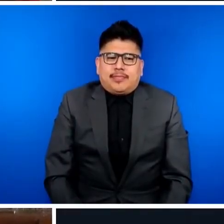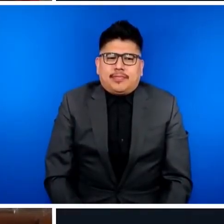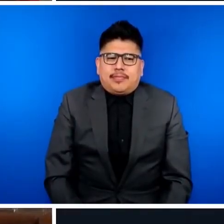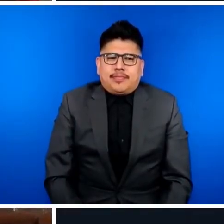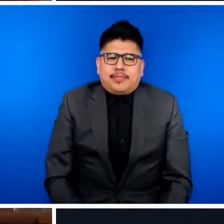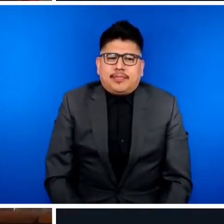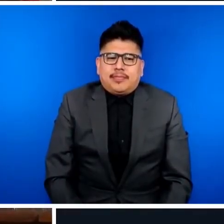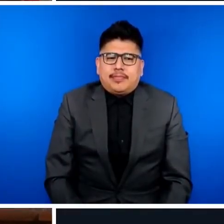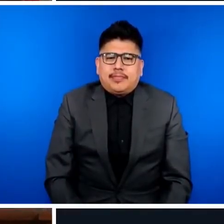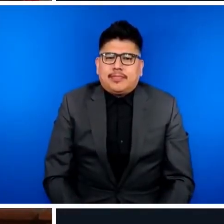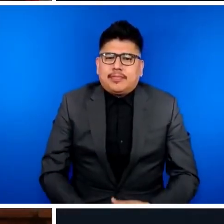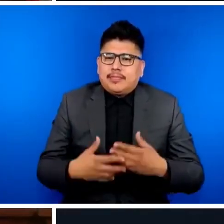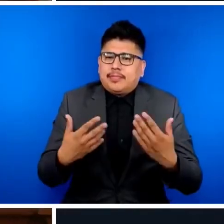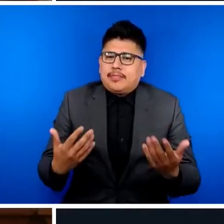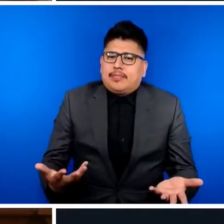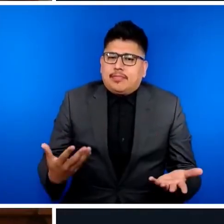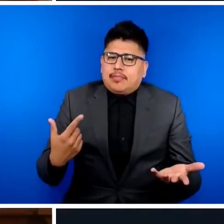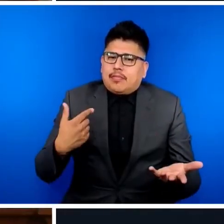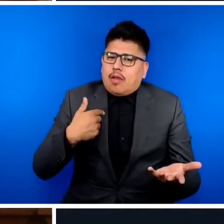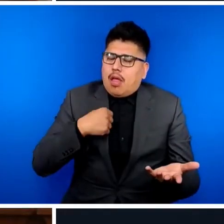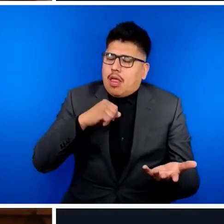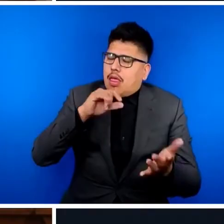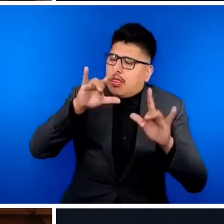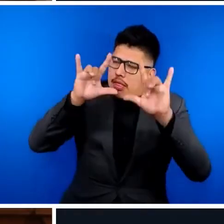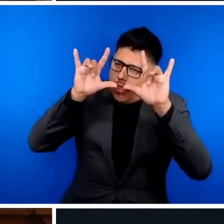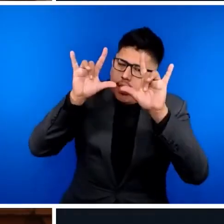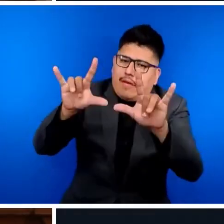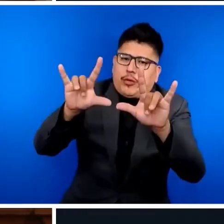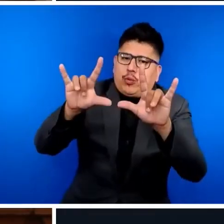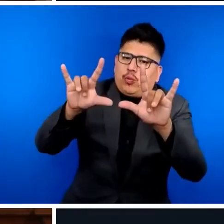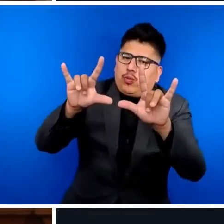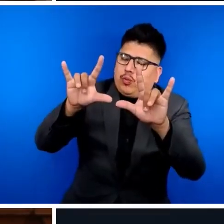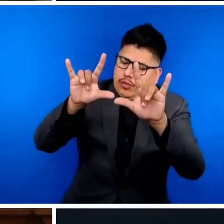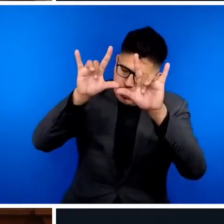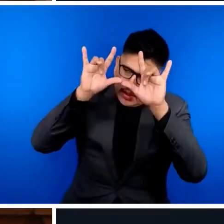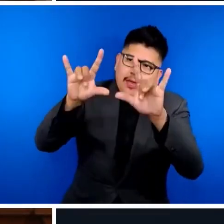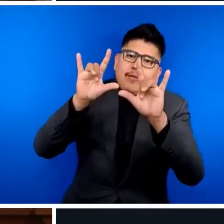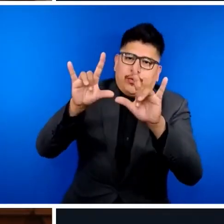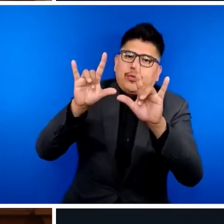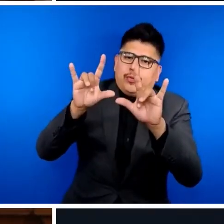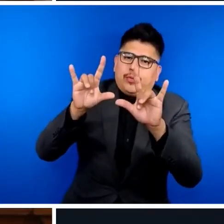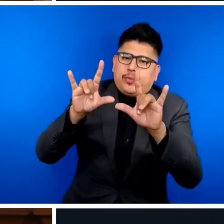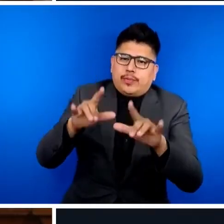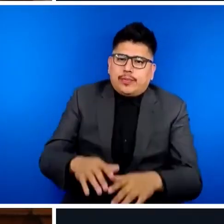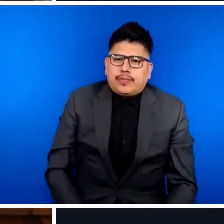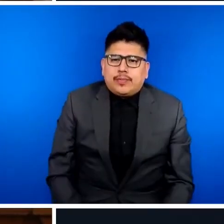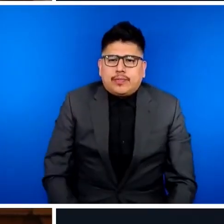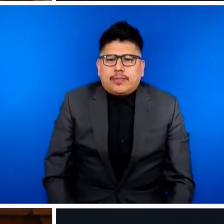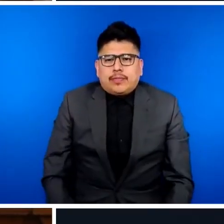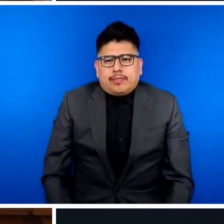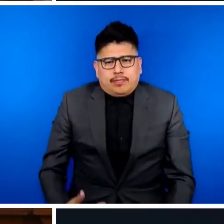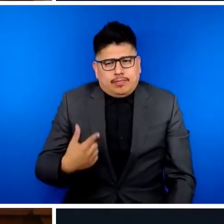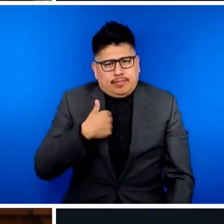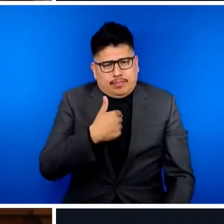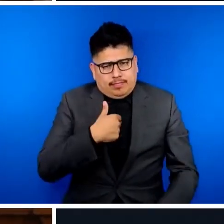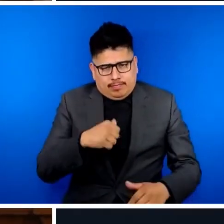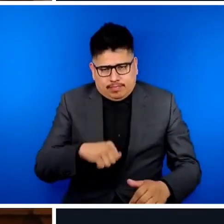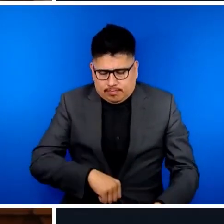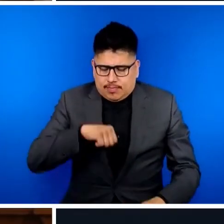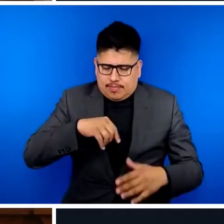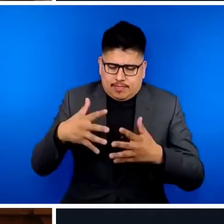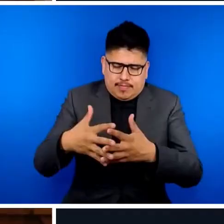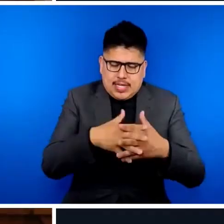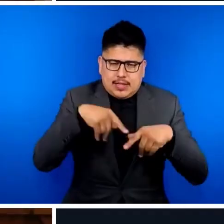We love you all. Love you. We're proudly restoring safety for Americans at home, and we are